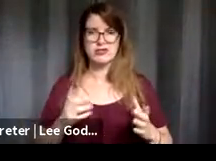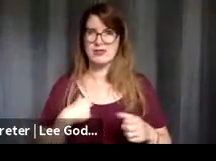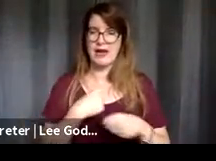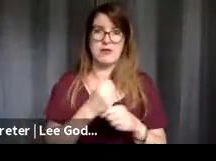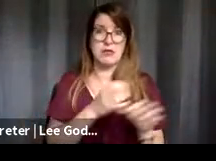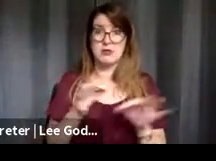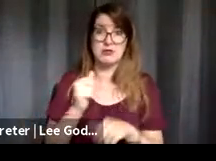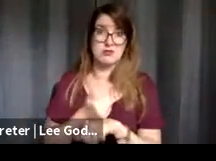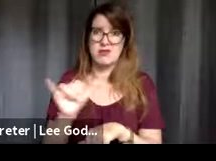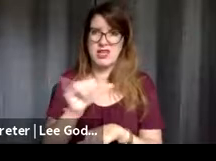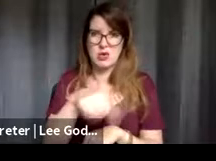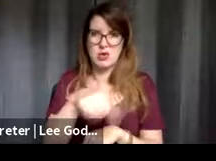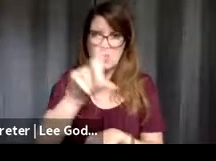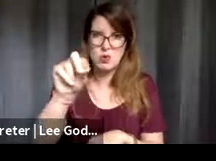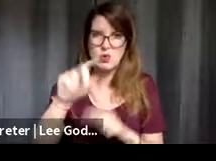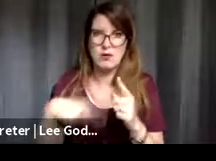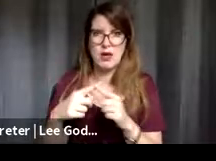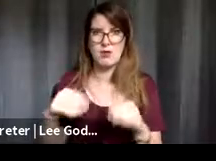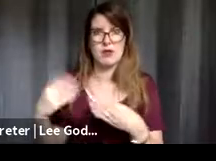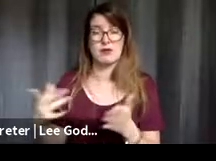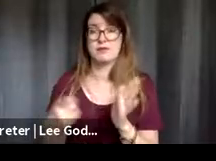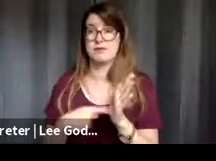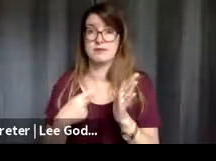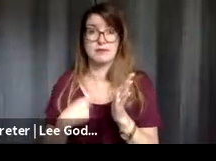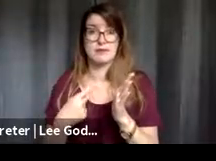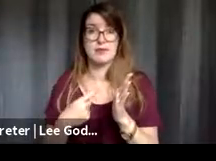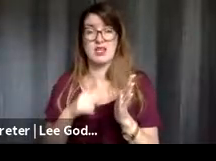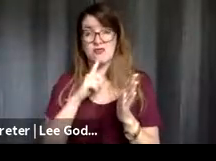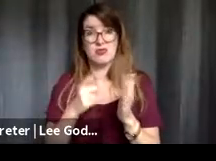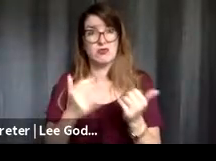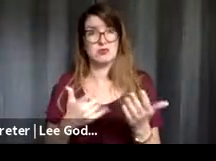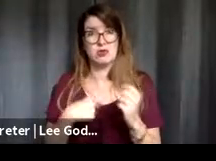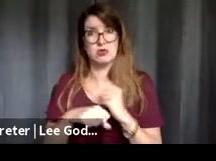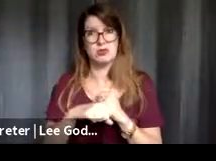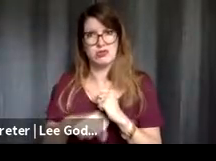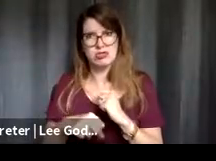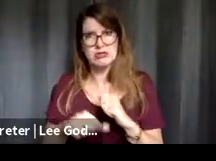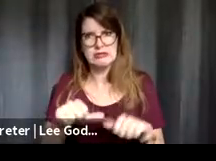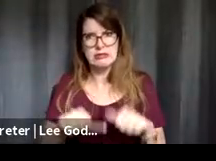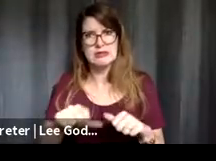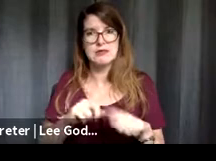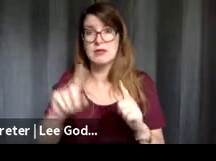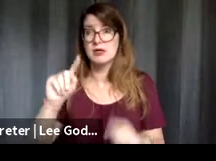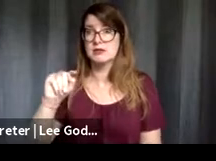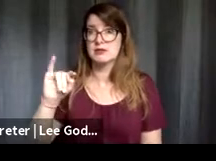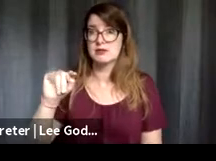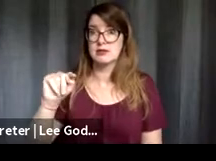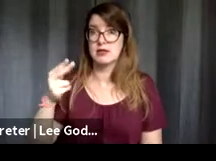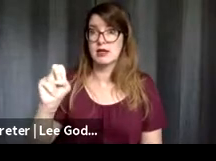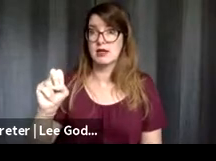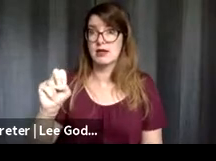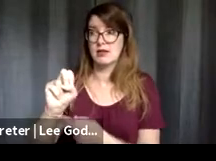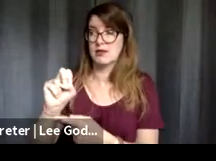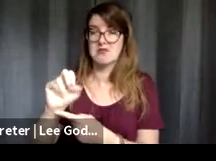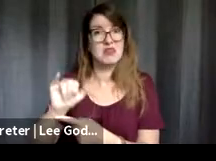like you do about giving. And sometimes it stretches me, but tithing is never, it's never